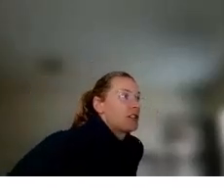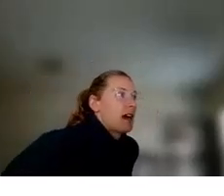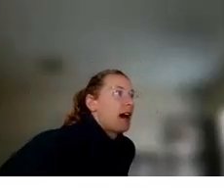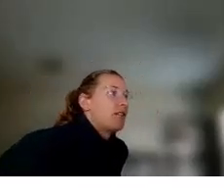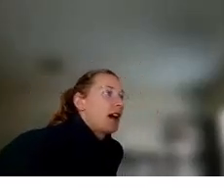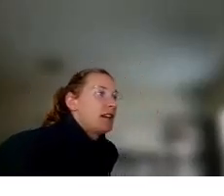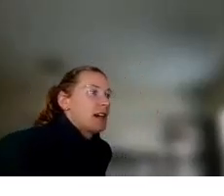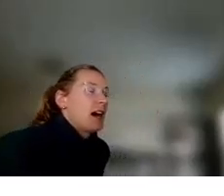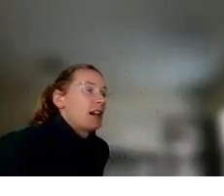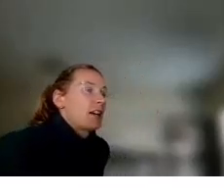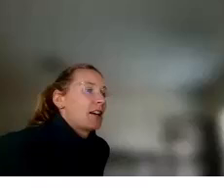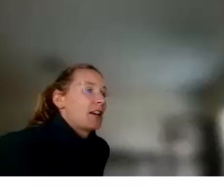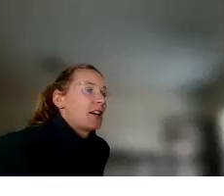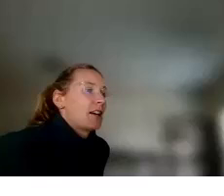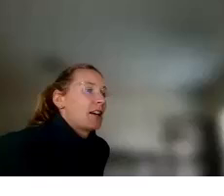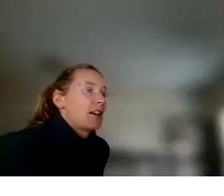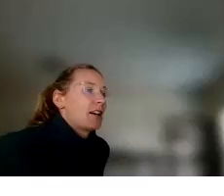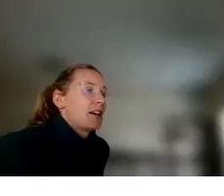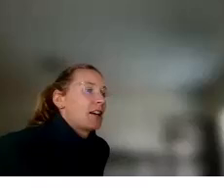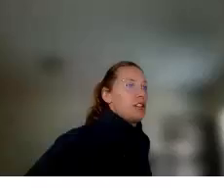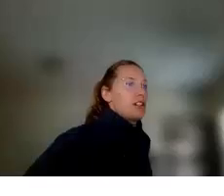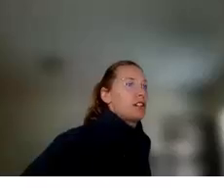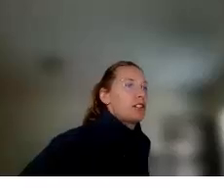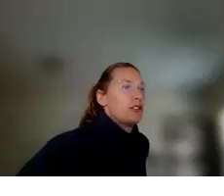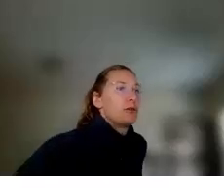case managers have that entire